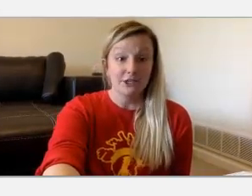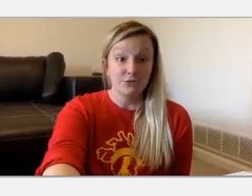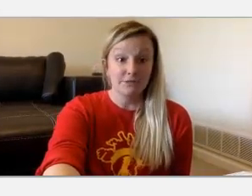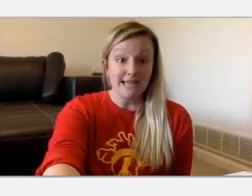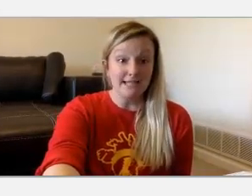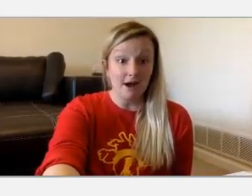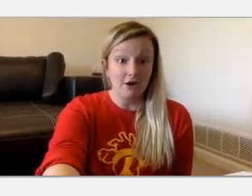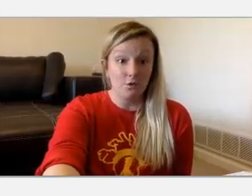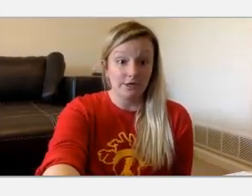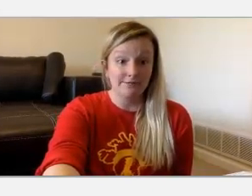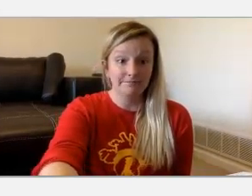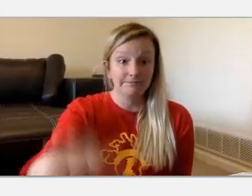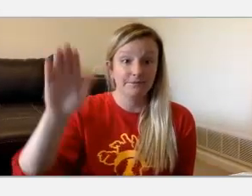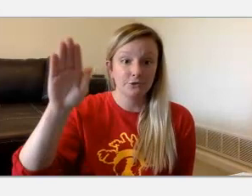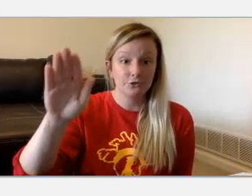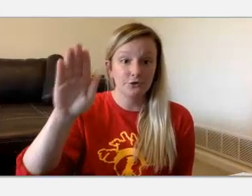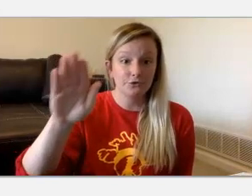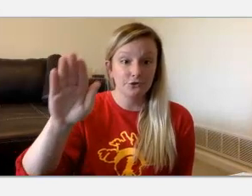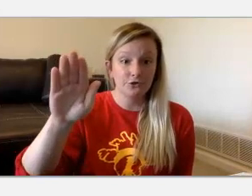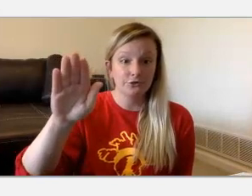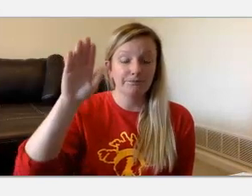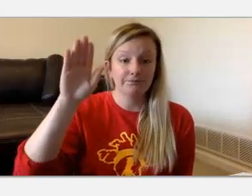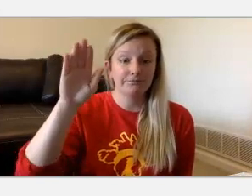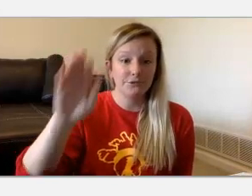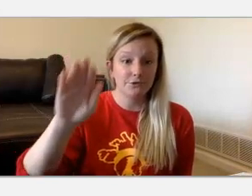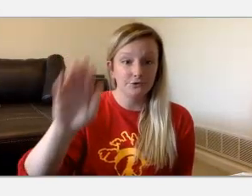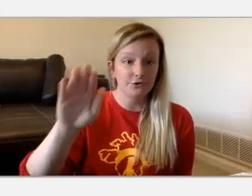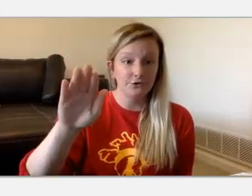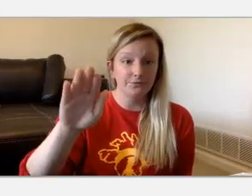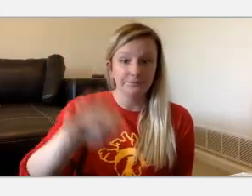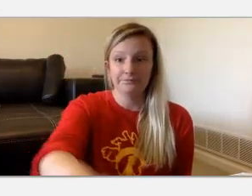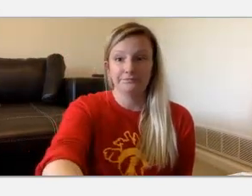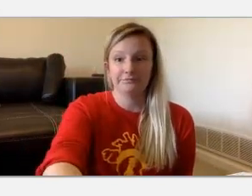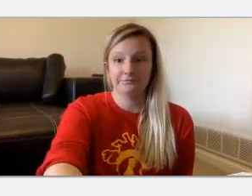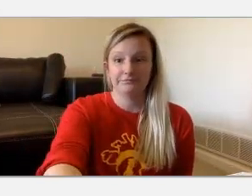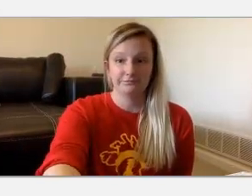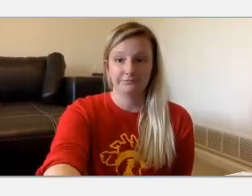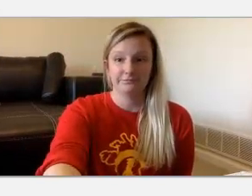Can you pretend to honk a horn? Toot, toot, toot, toot, toot.